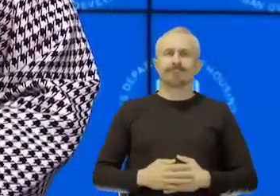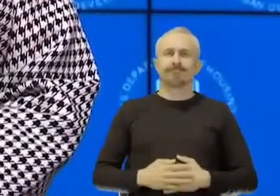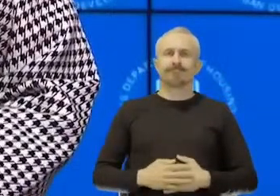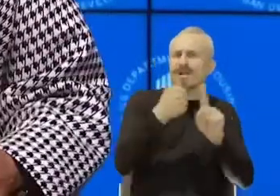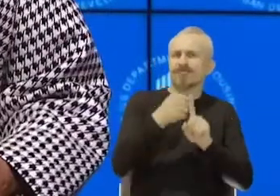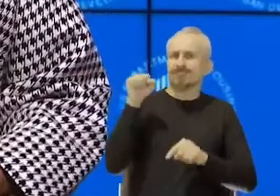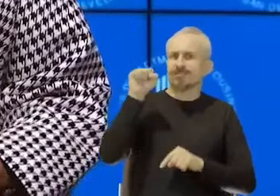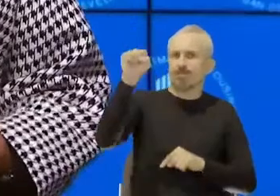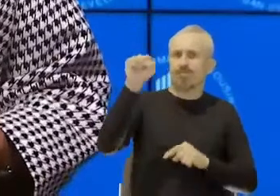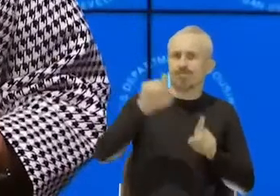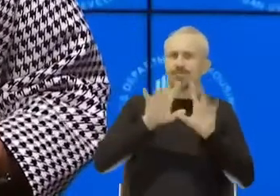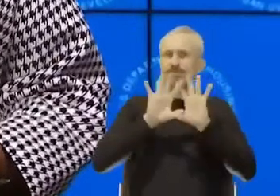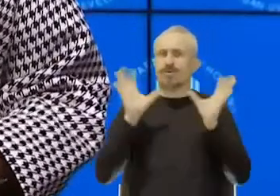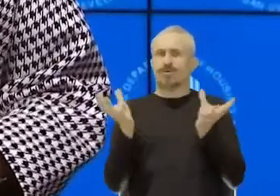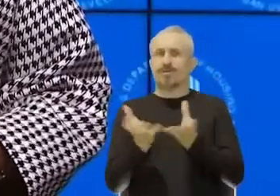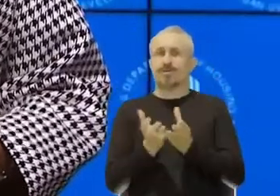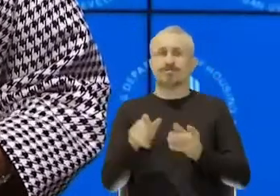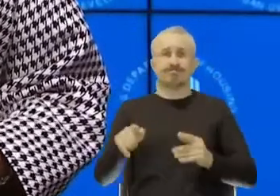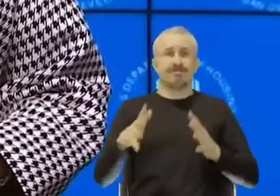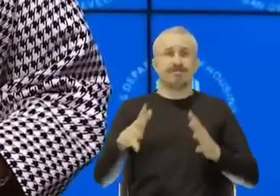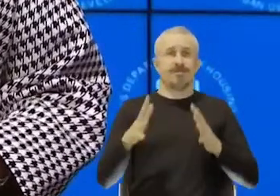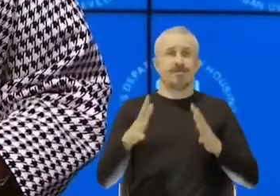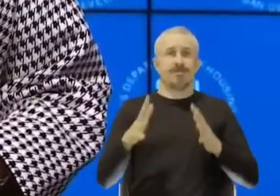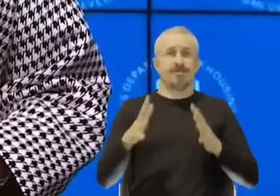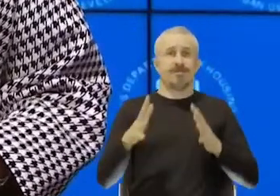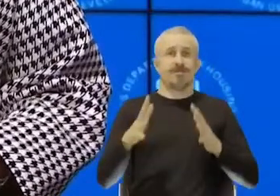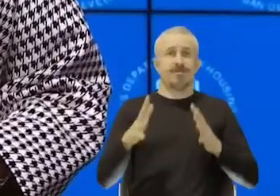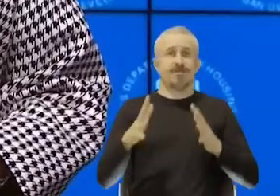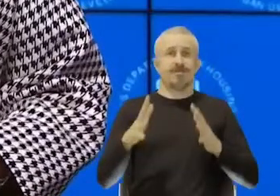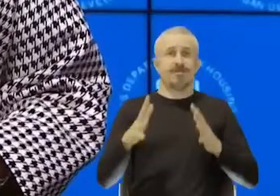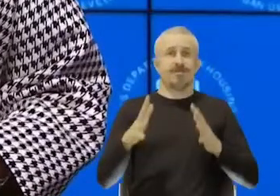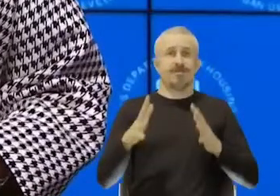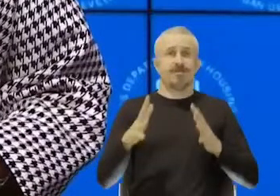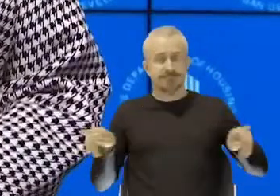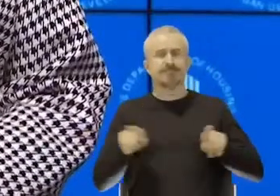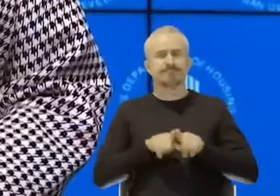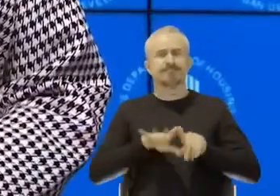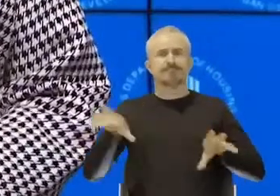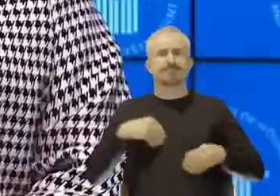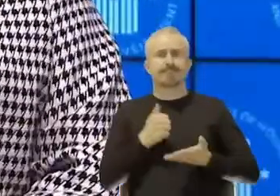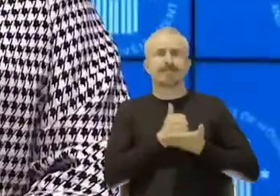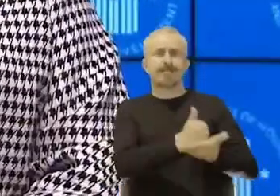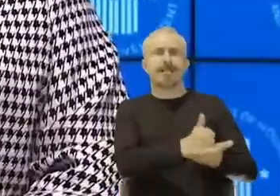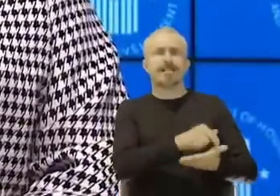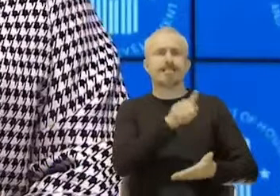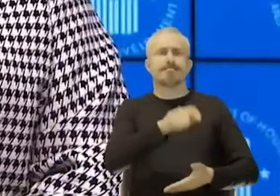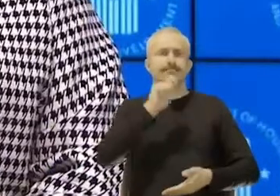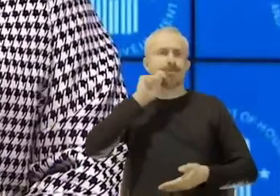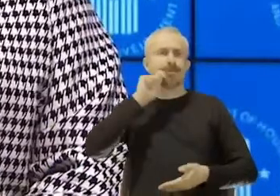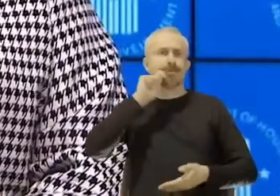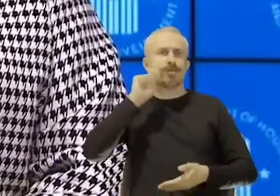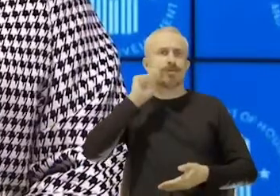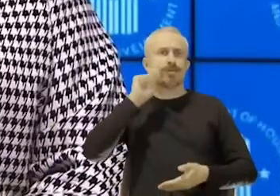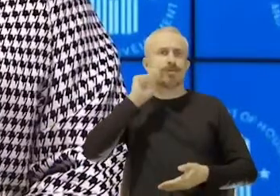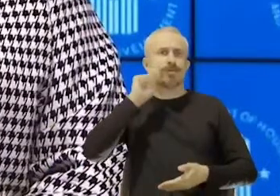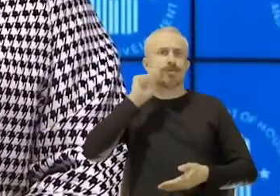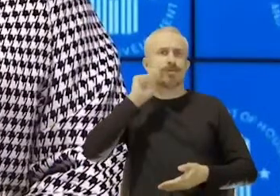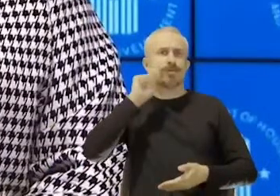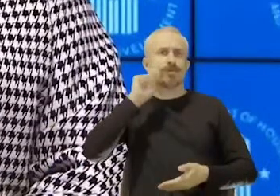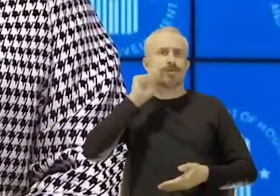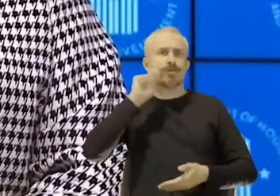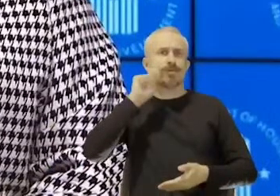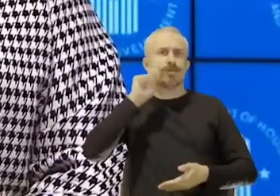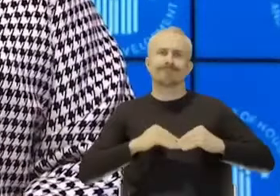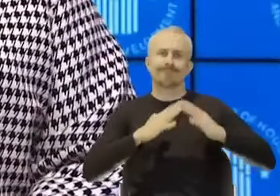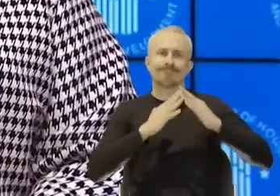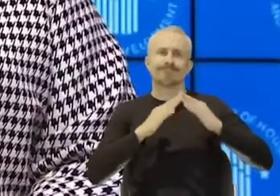Ukraine rebuild stronger, healthier, and greener. As we gather today, we must acknowledge that the world is